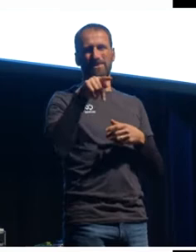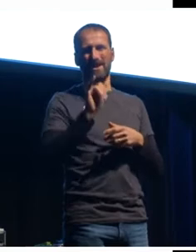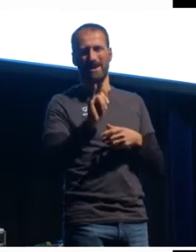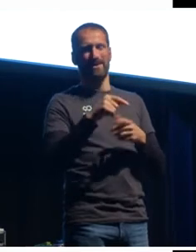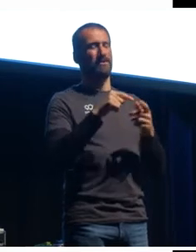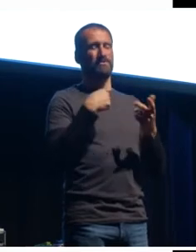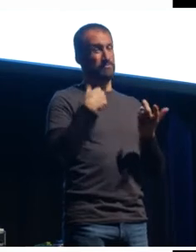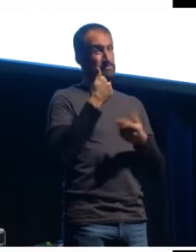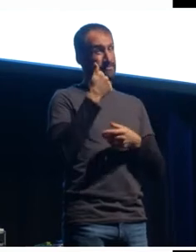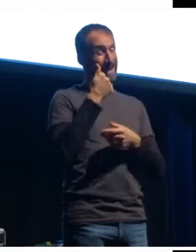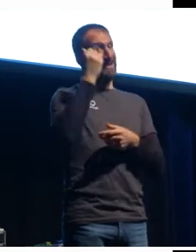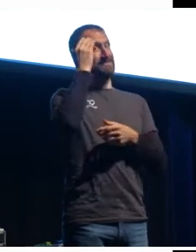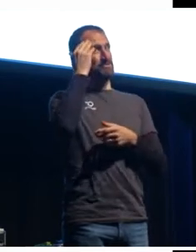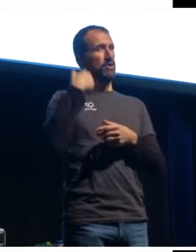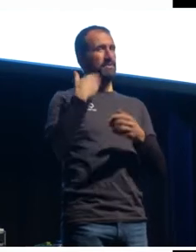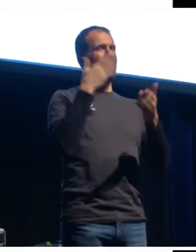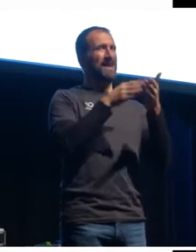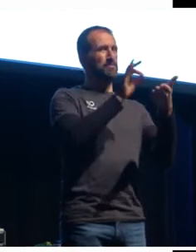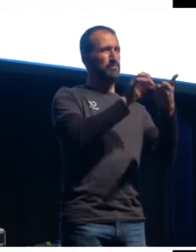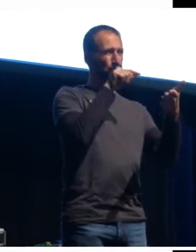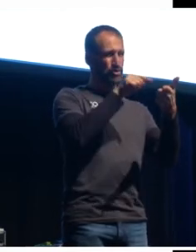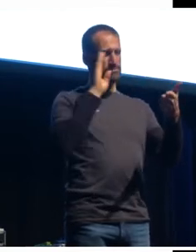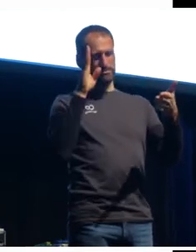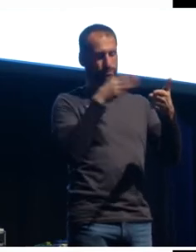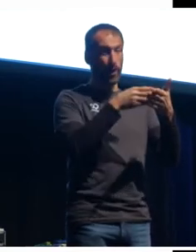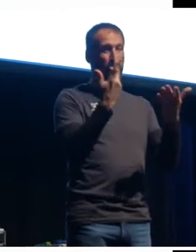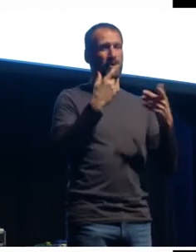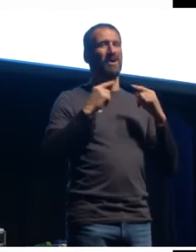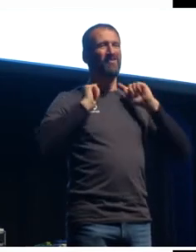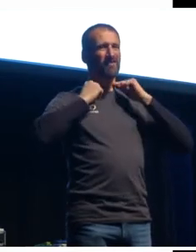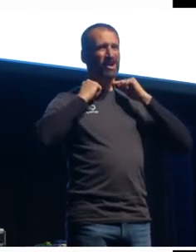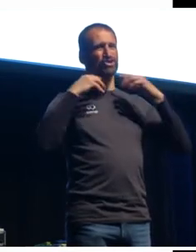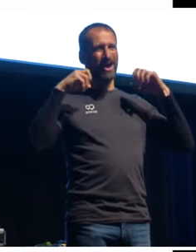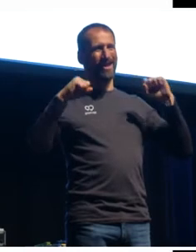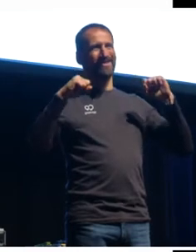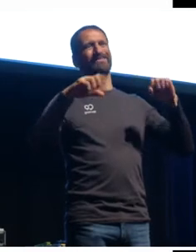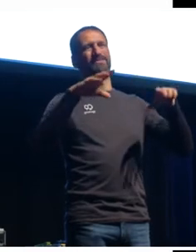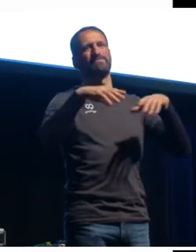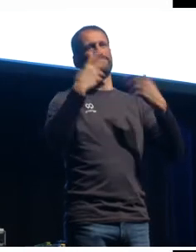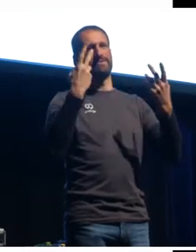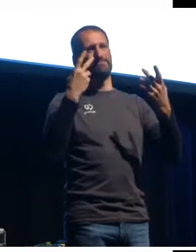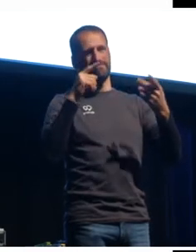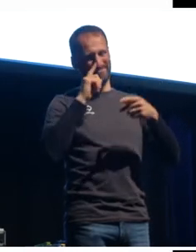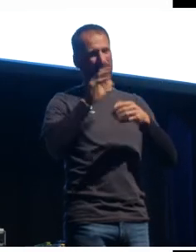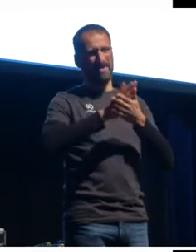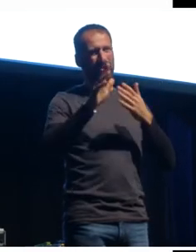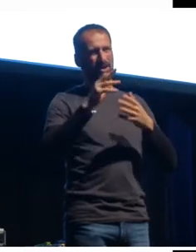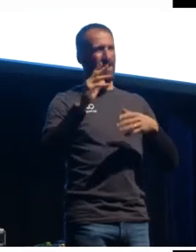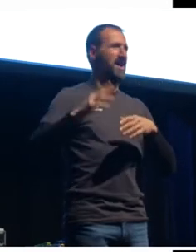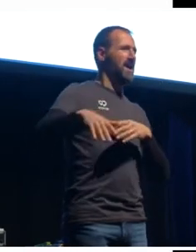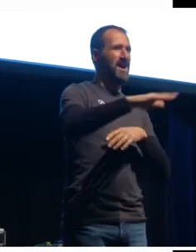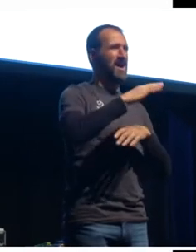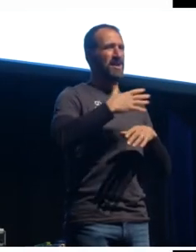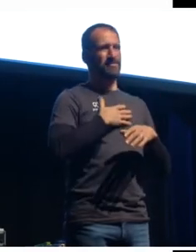in each one of my endpoints, or do I build some of these Frankenstein sort of endpoints too that would just cater to all my clients at the same